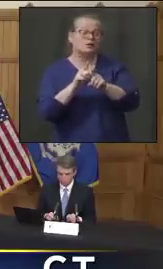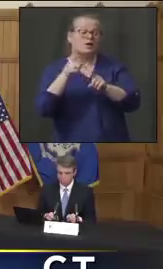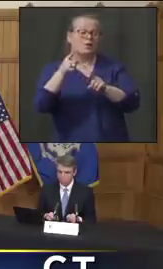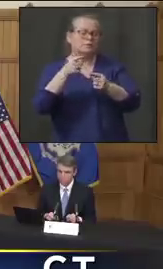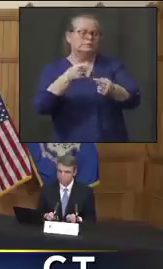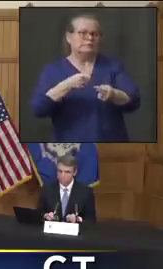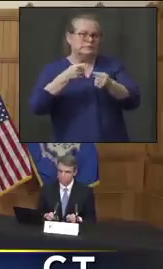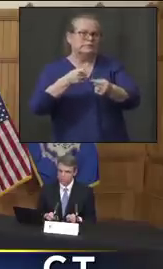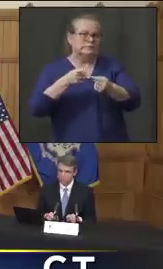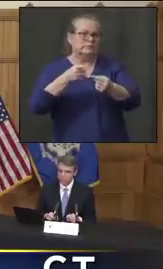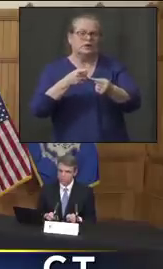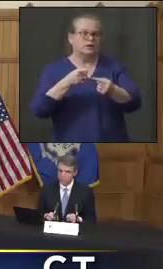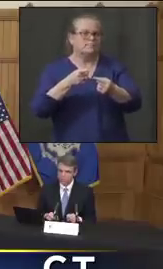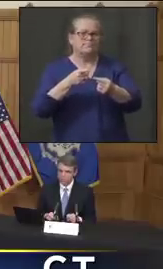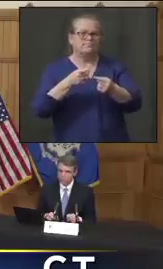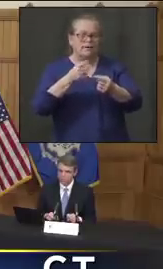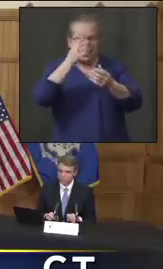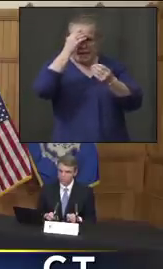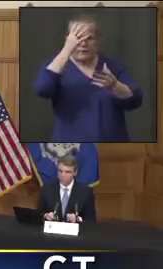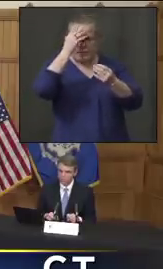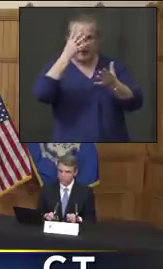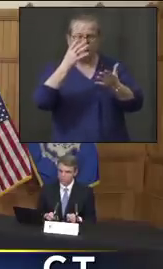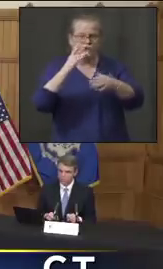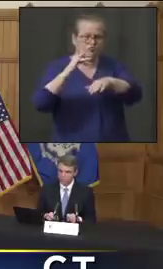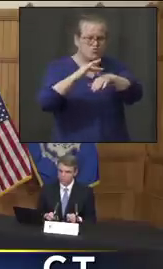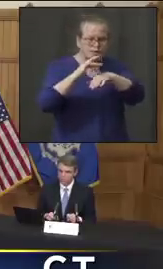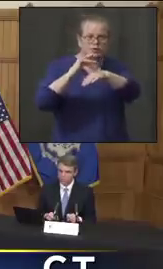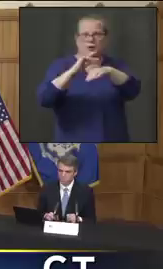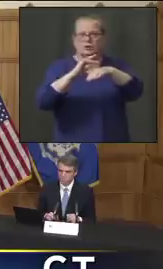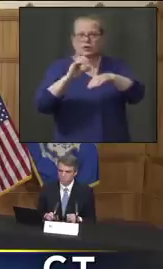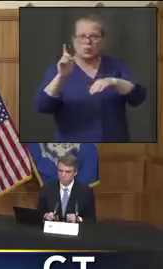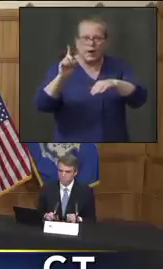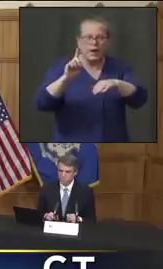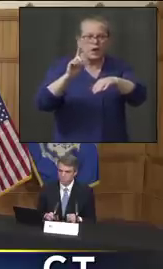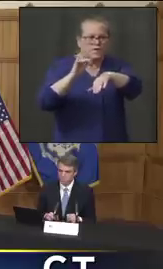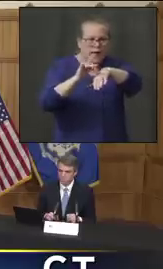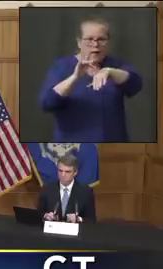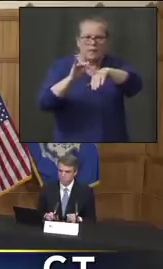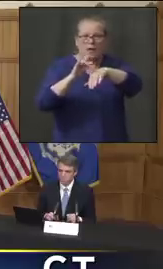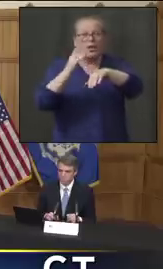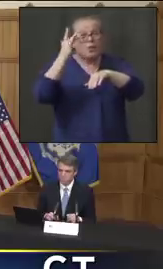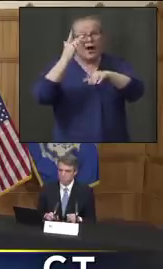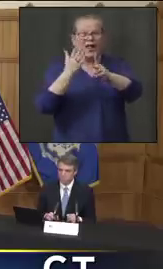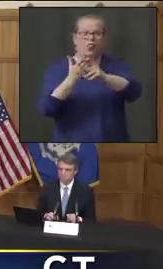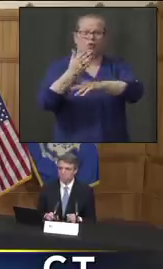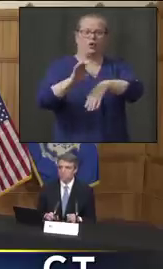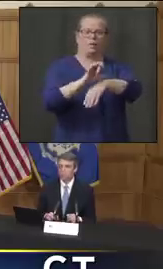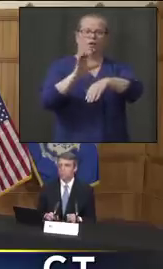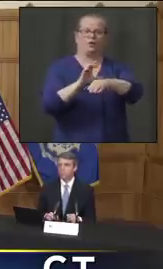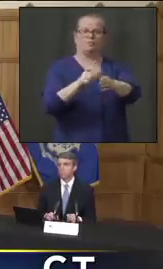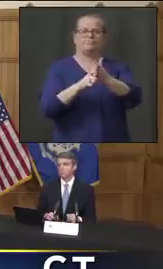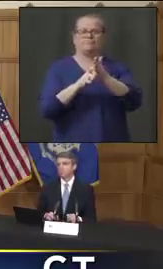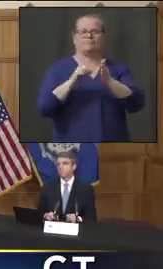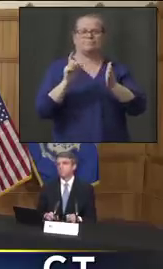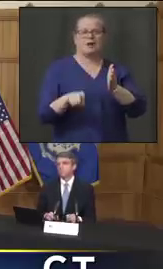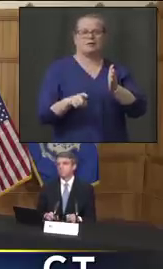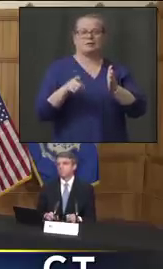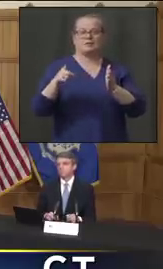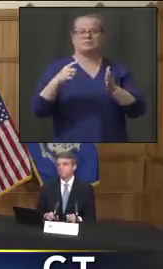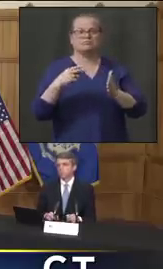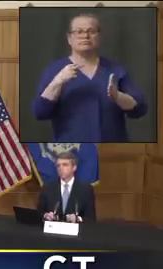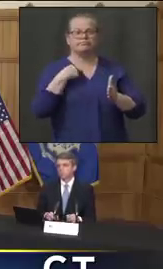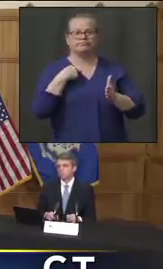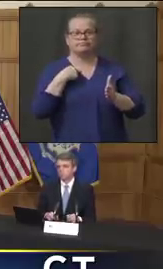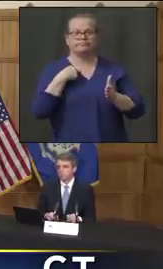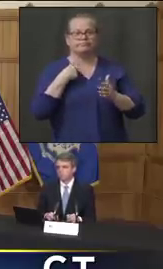accessing information and resources that are being made available online. So what are you doing